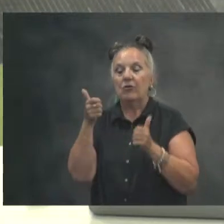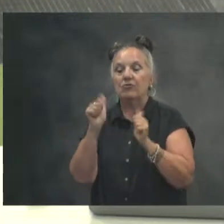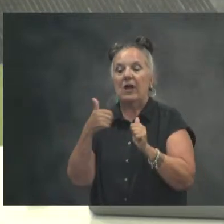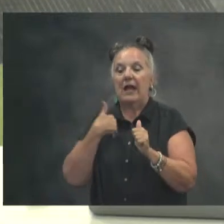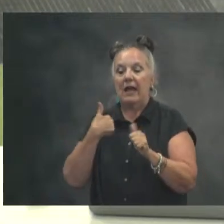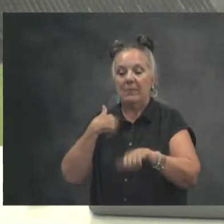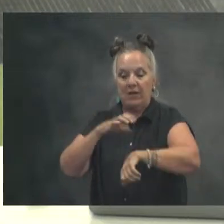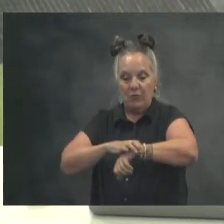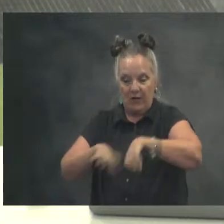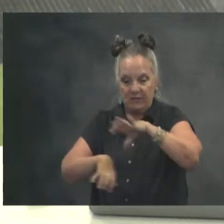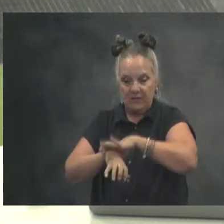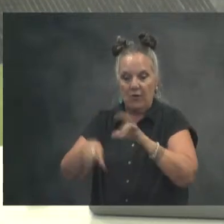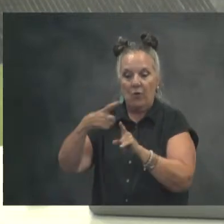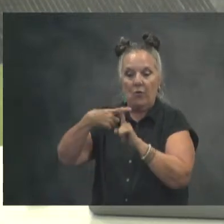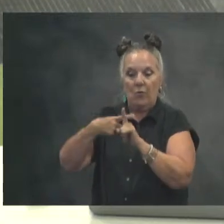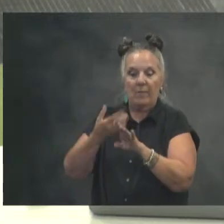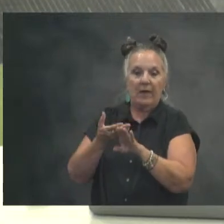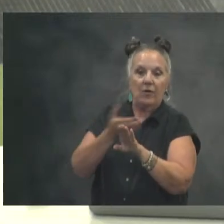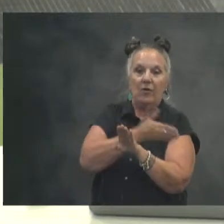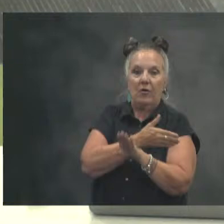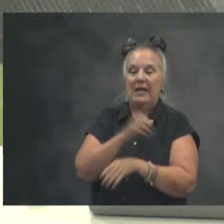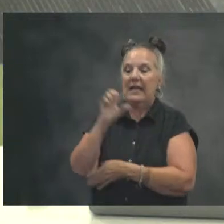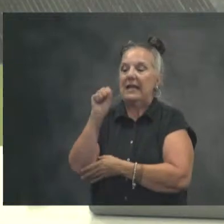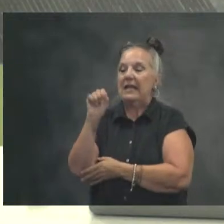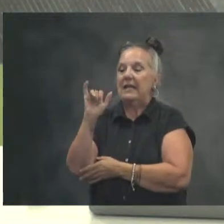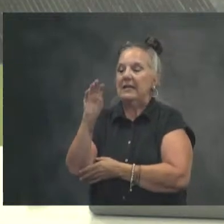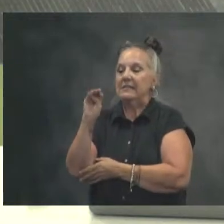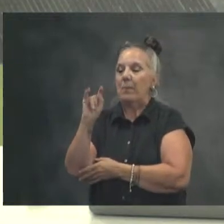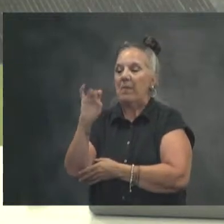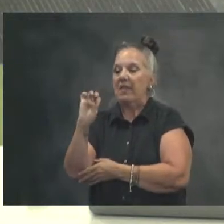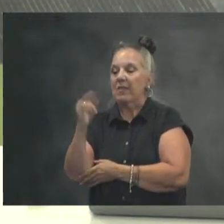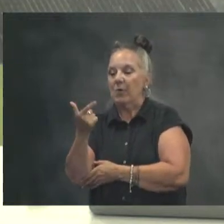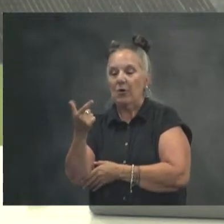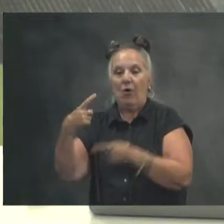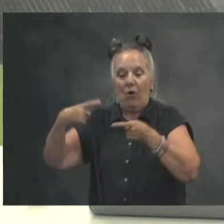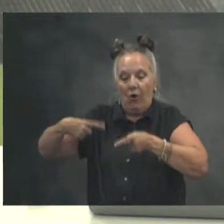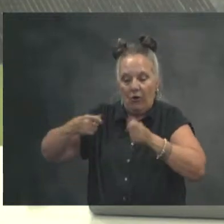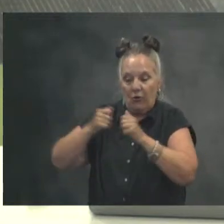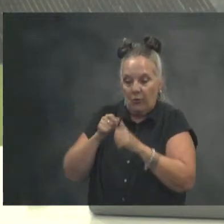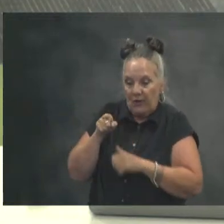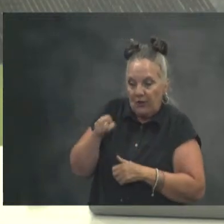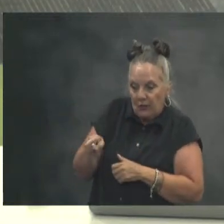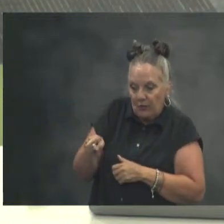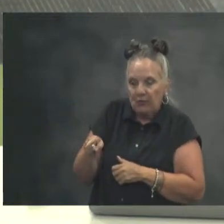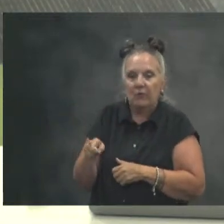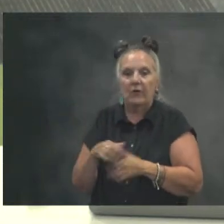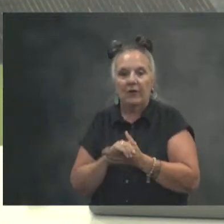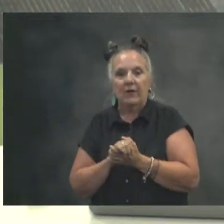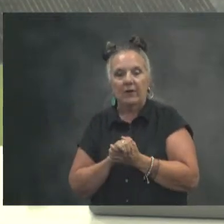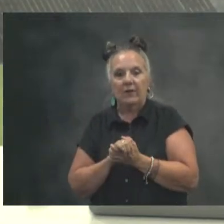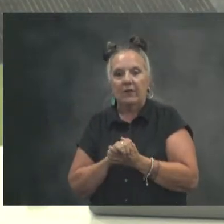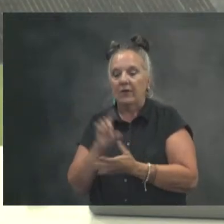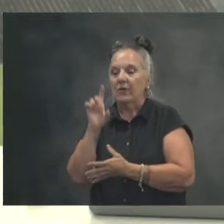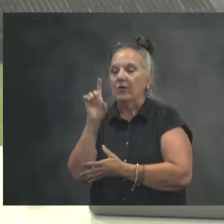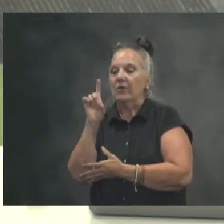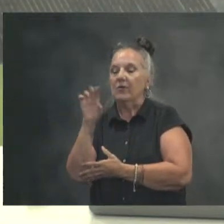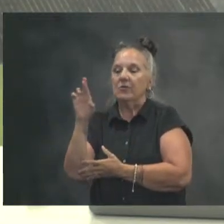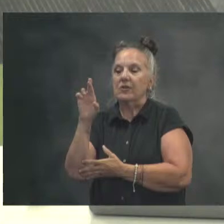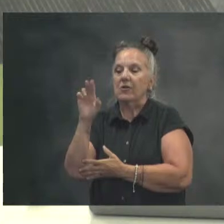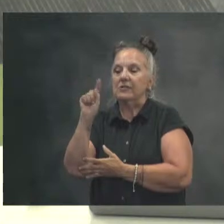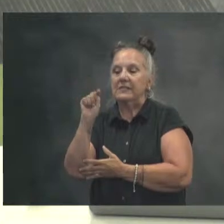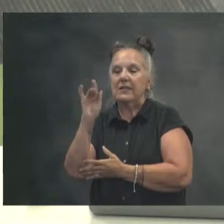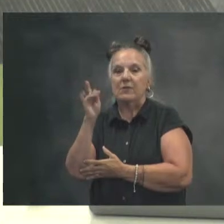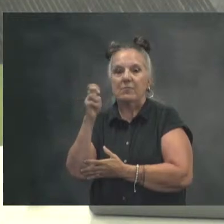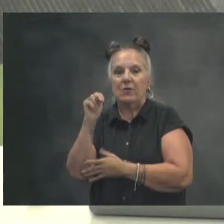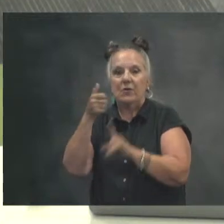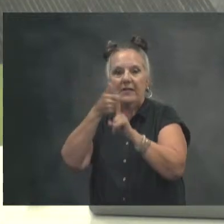have me arrested a month earlier in Smithsburg because you didn't like the fact I was making you look bad arguing with you and Stan Stauffer there. Dr. Crypt Keeper himself, look